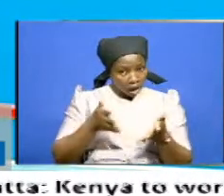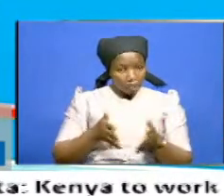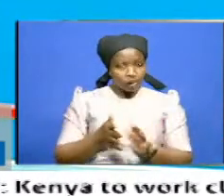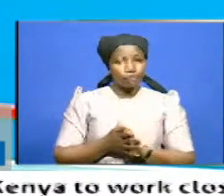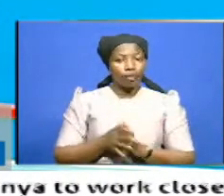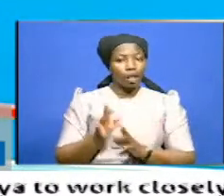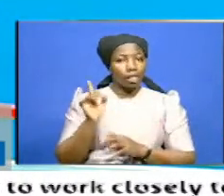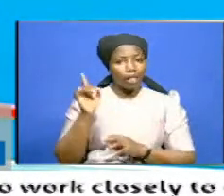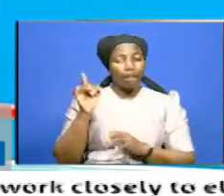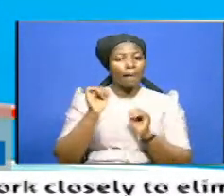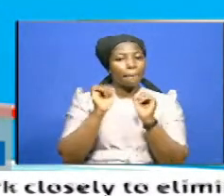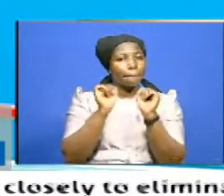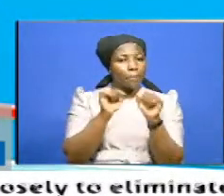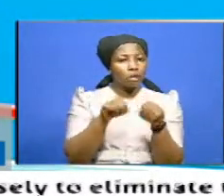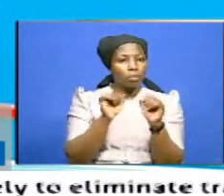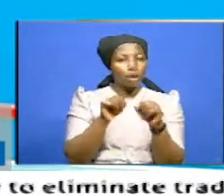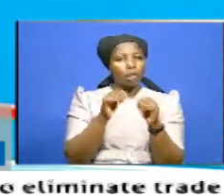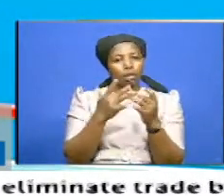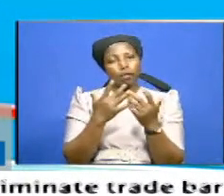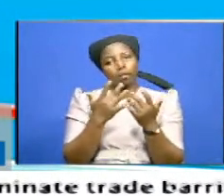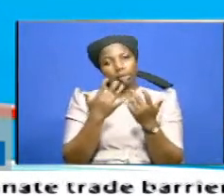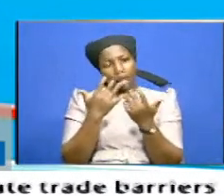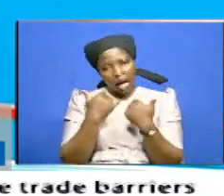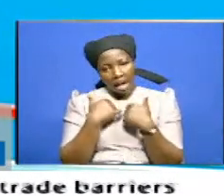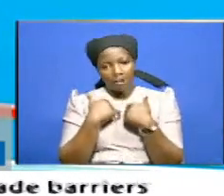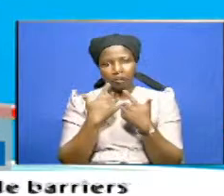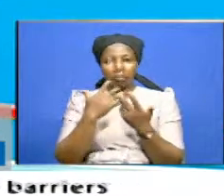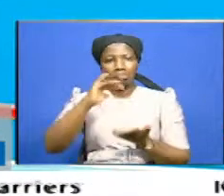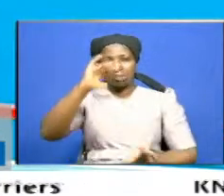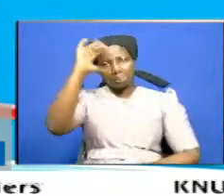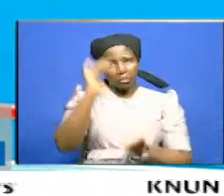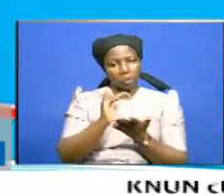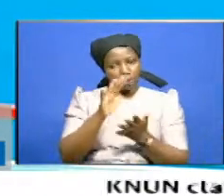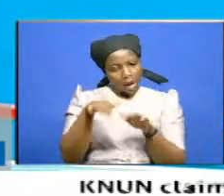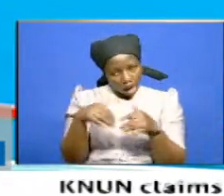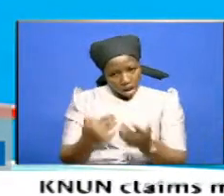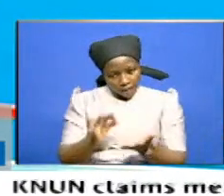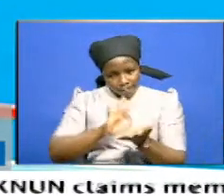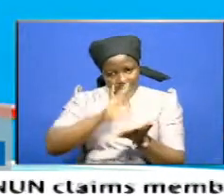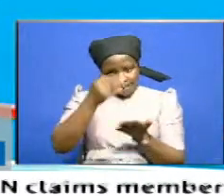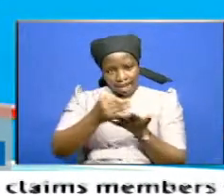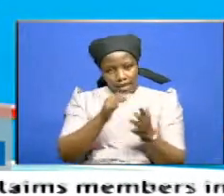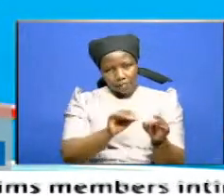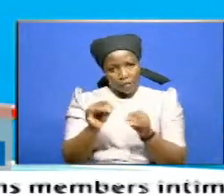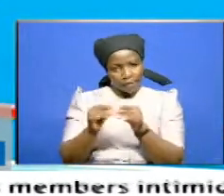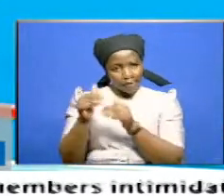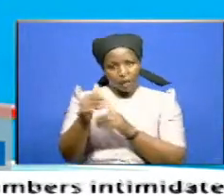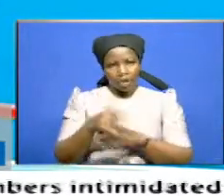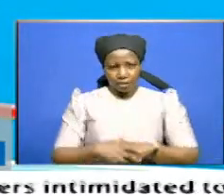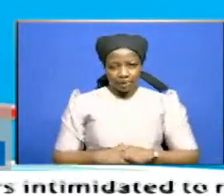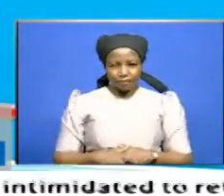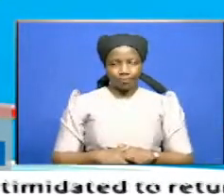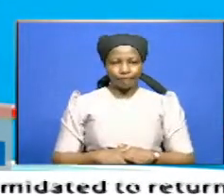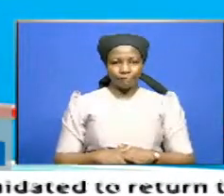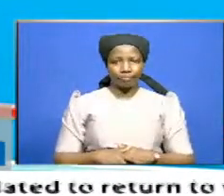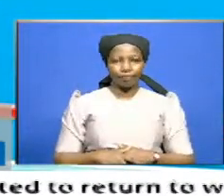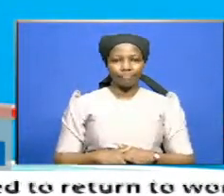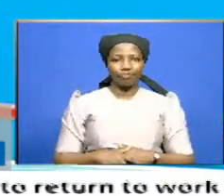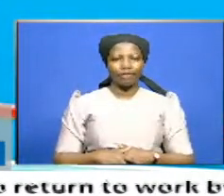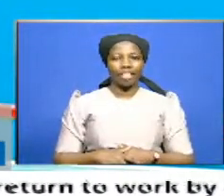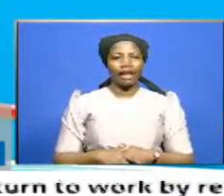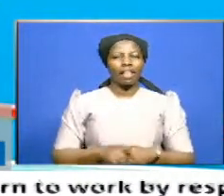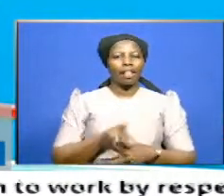is likely to see significant drop in terms of funding going forward. How would these